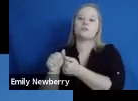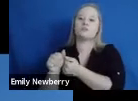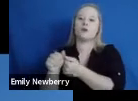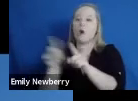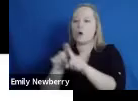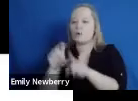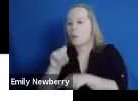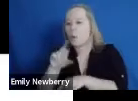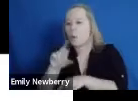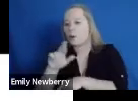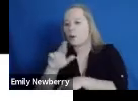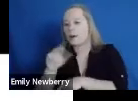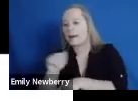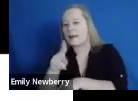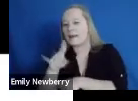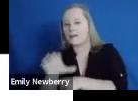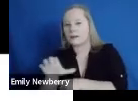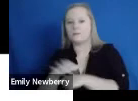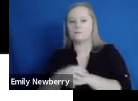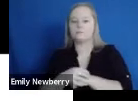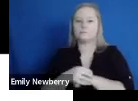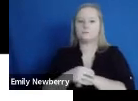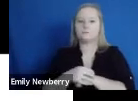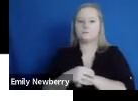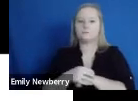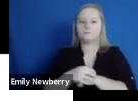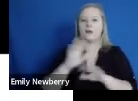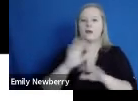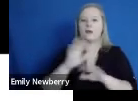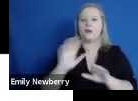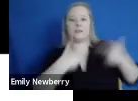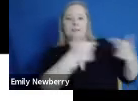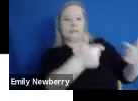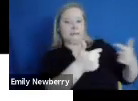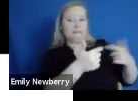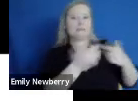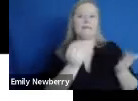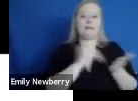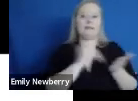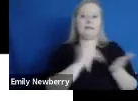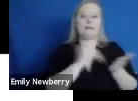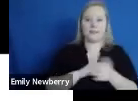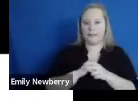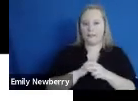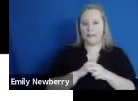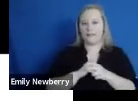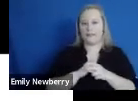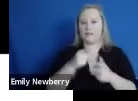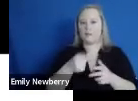that. And I'll hand it over to the crop managers. They'll be talking about the crop production.